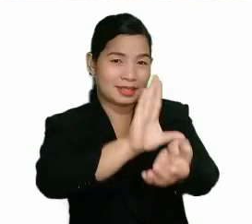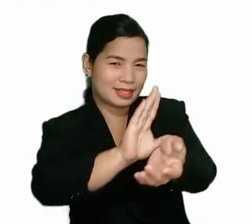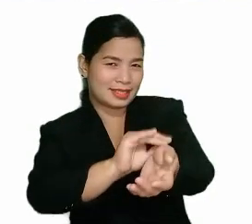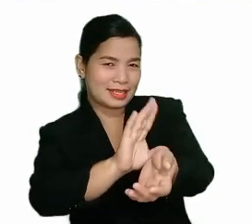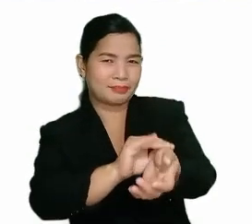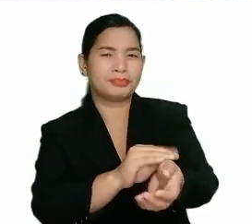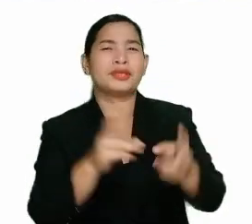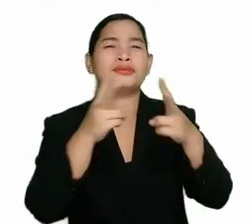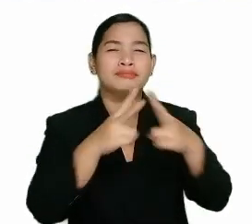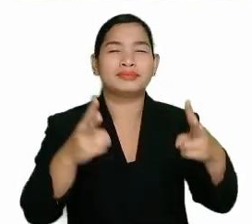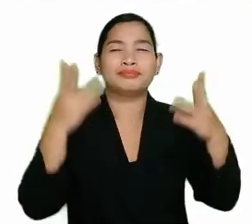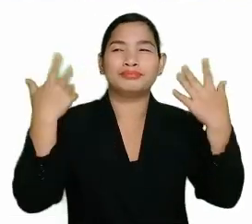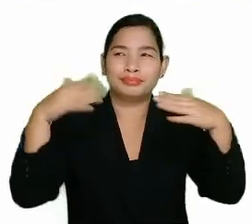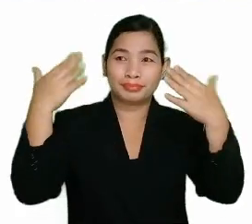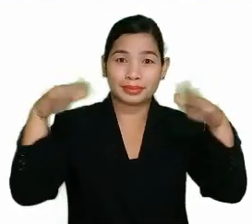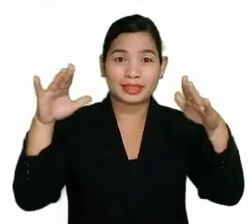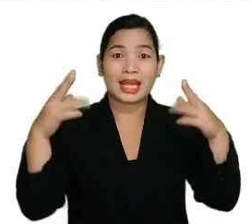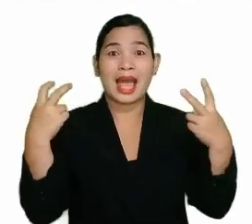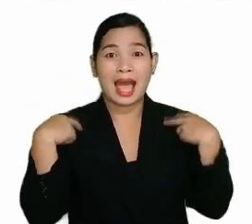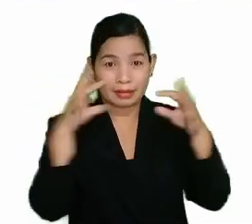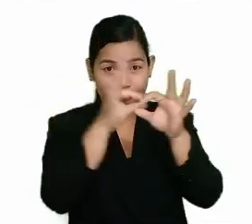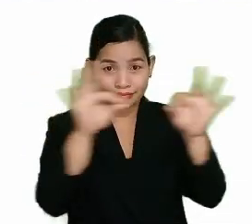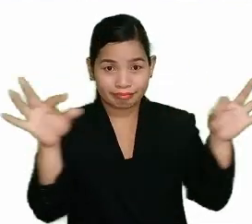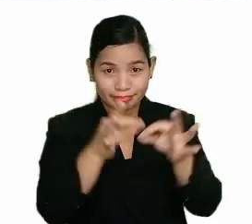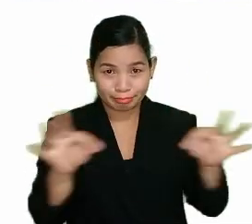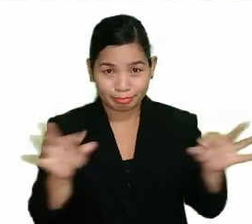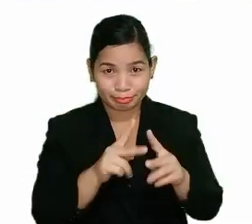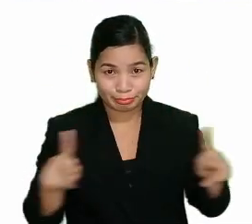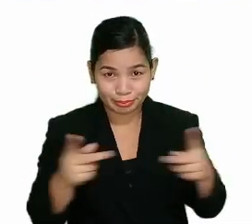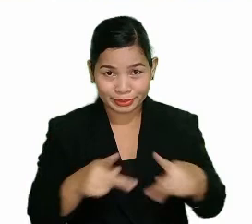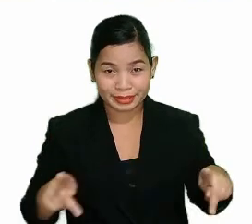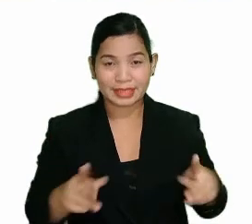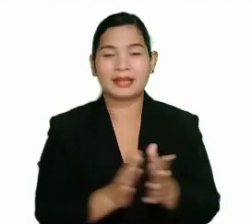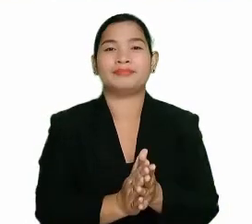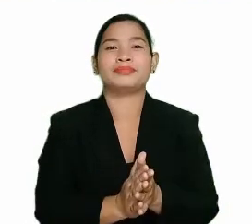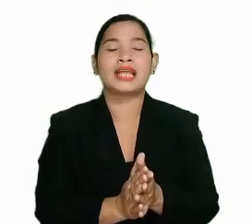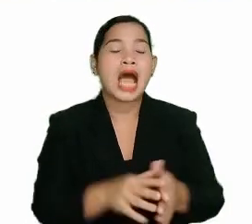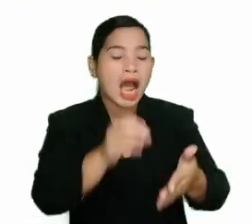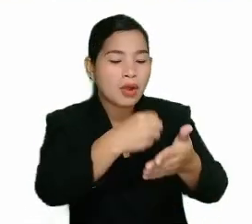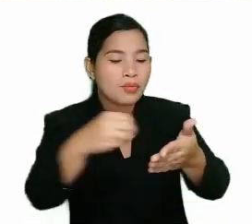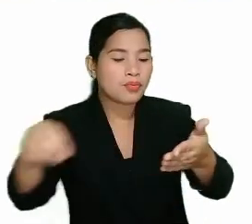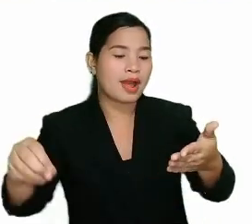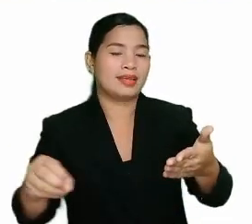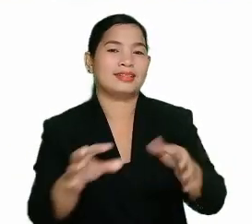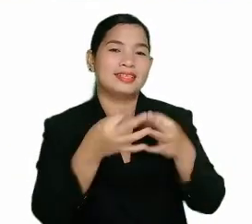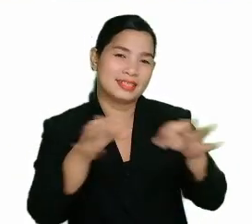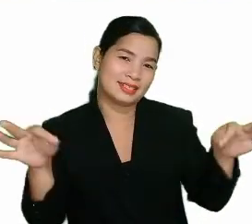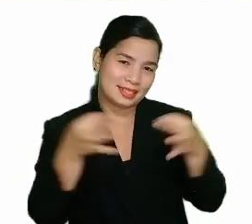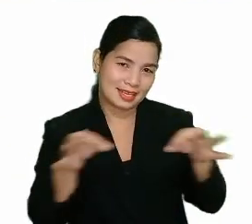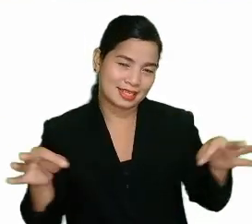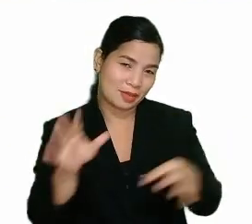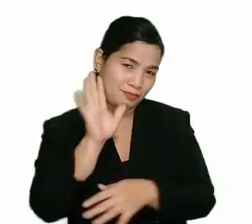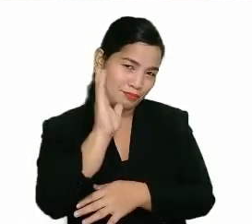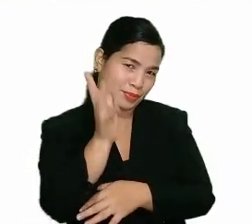wonderful, so read a short paragraph in page 17 and write a short essay, not less than